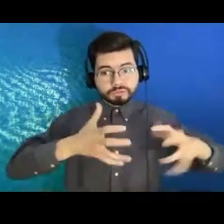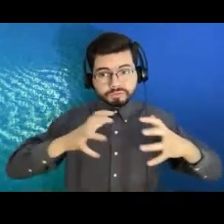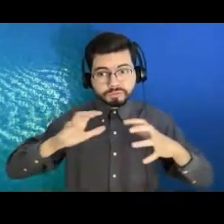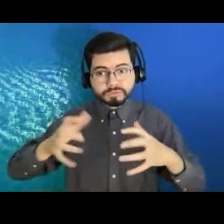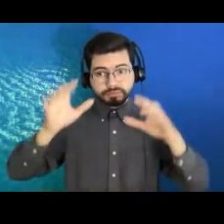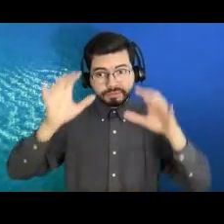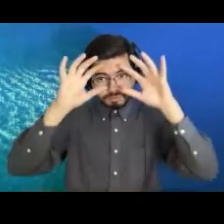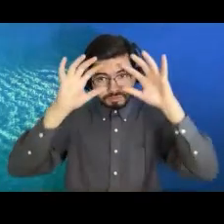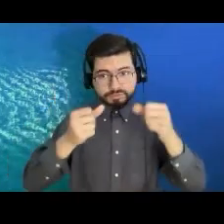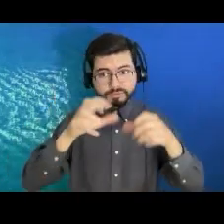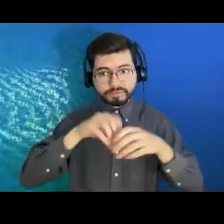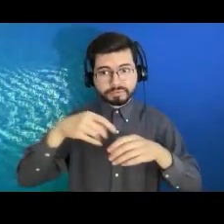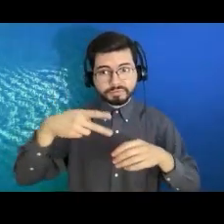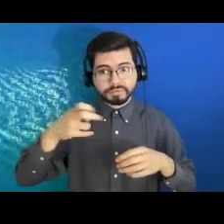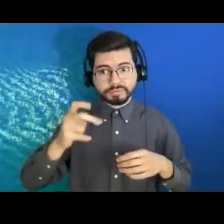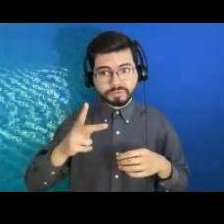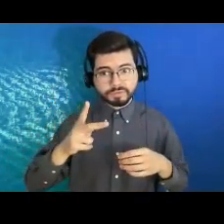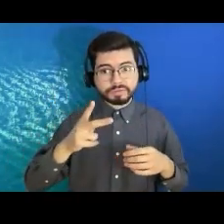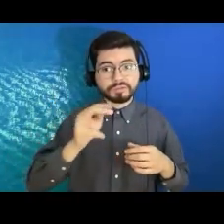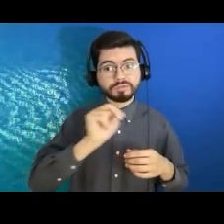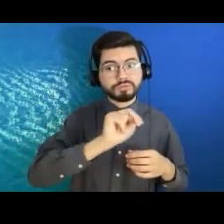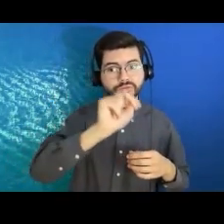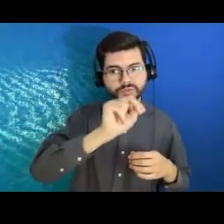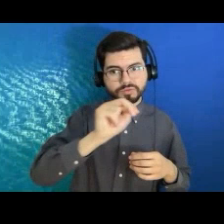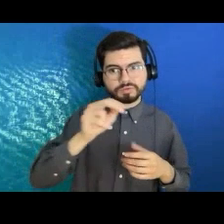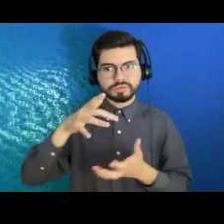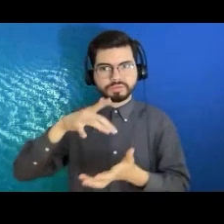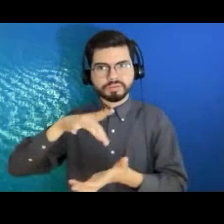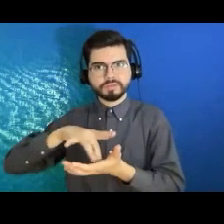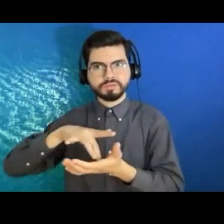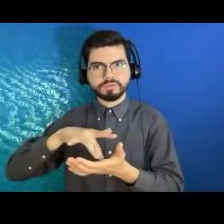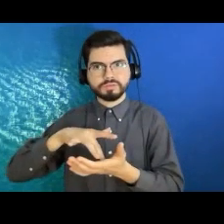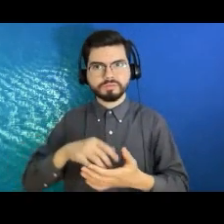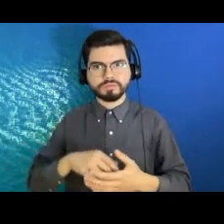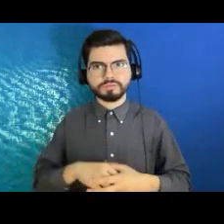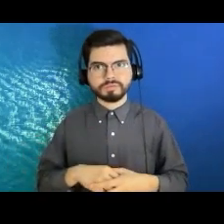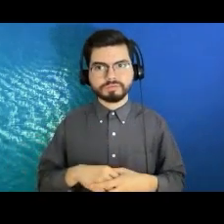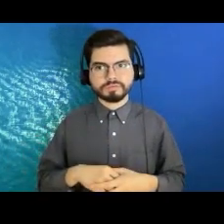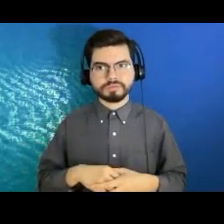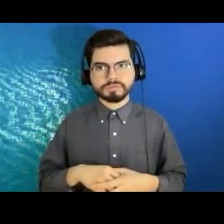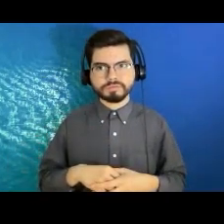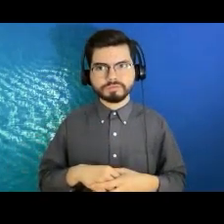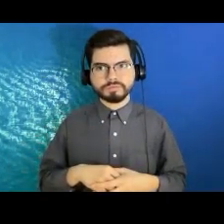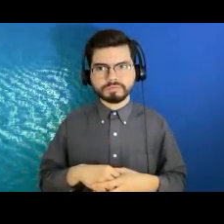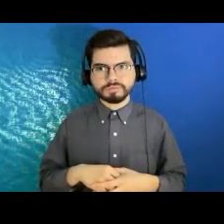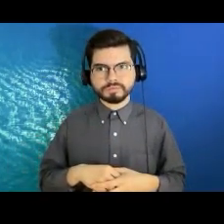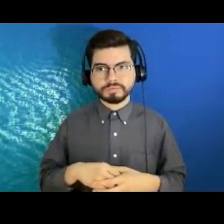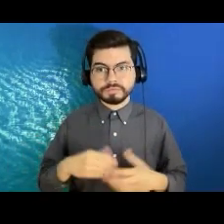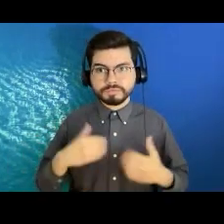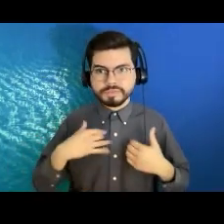and the central herd. Let me see if I got a clicker. Does this have a little light too?